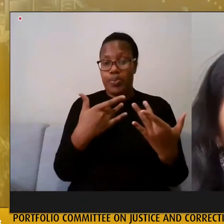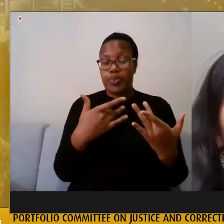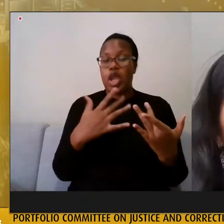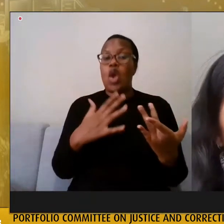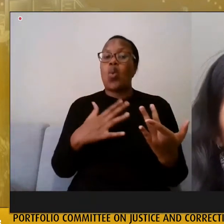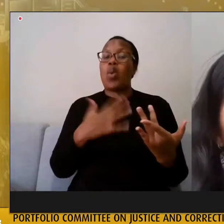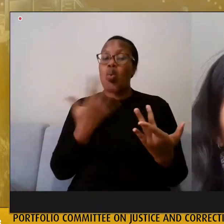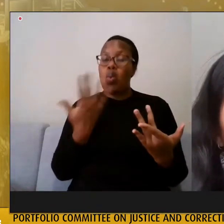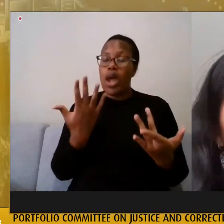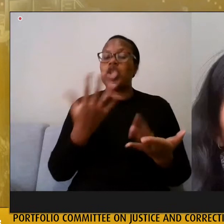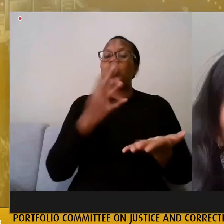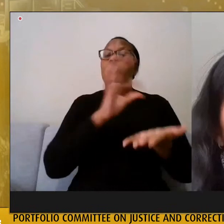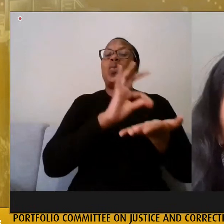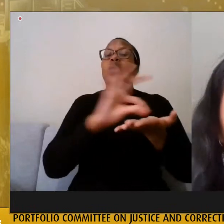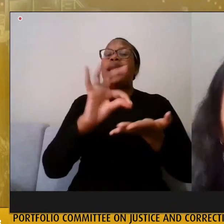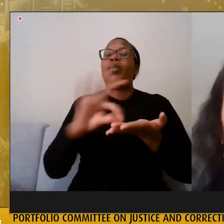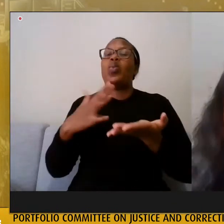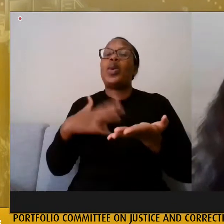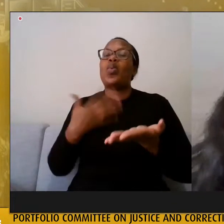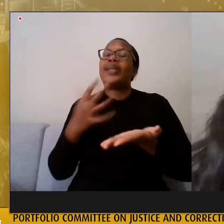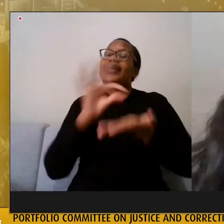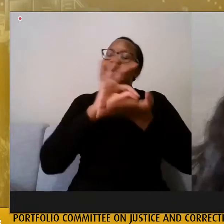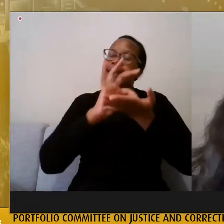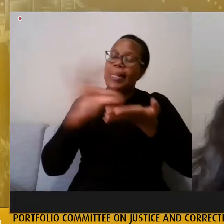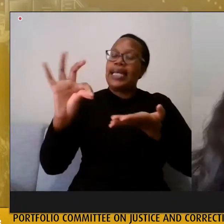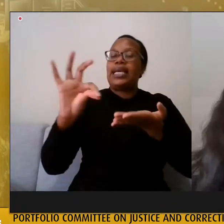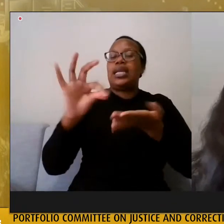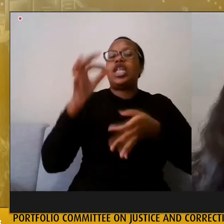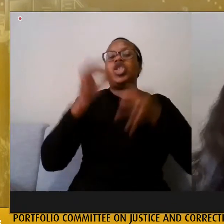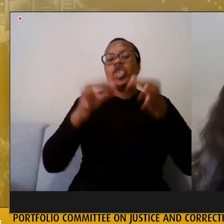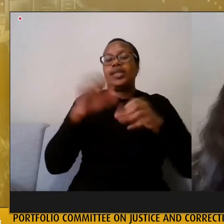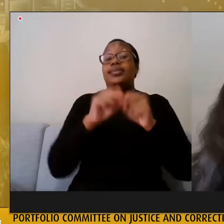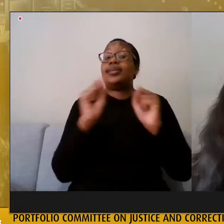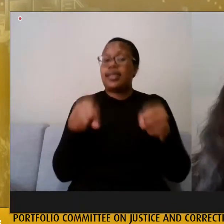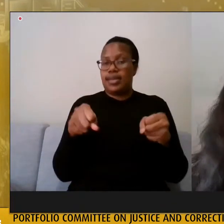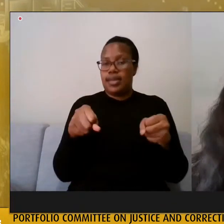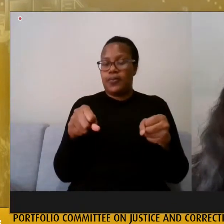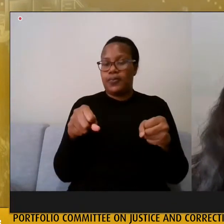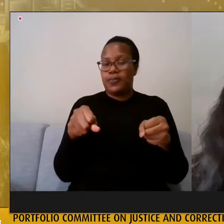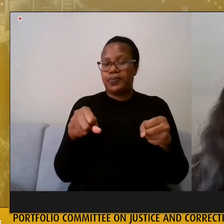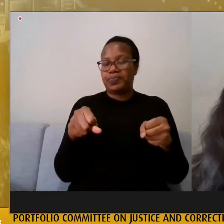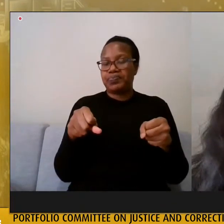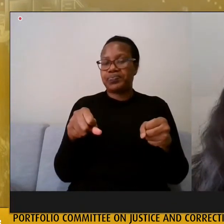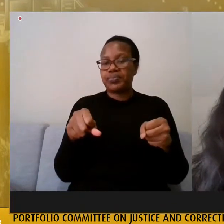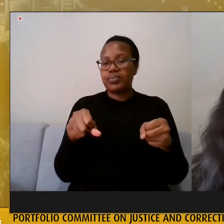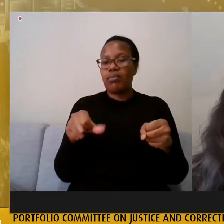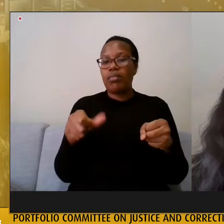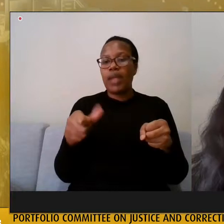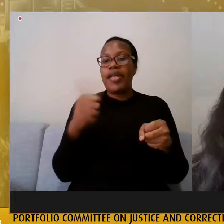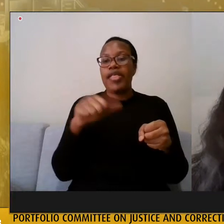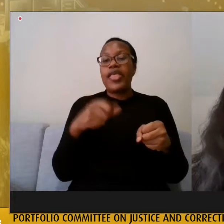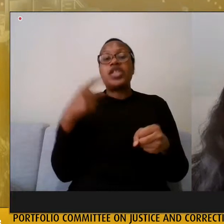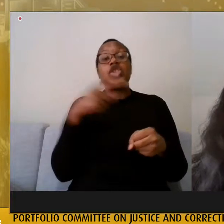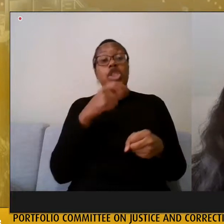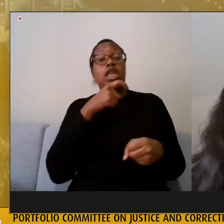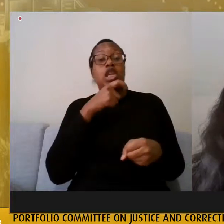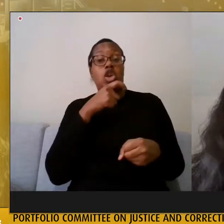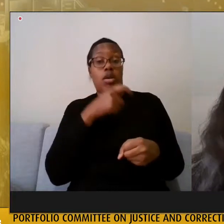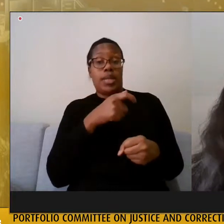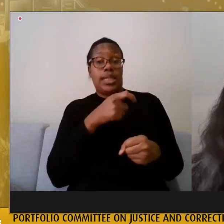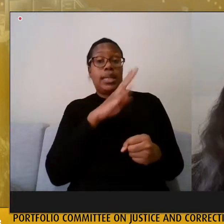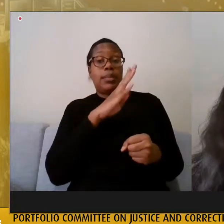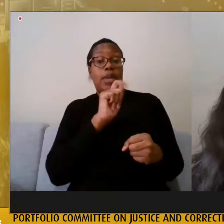we want a clean justice system. And then she commented and said,